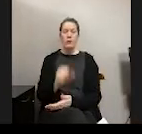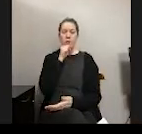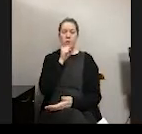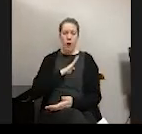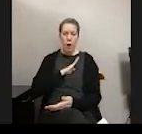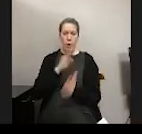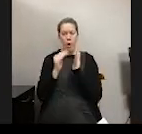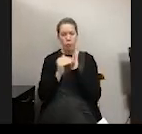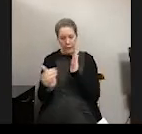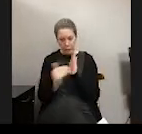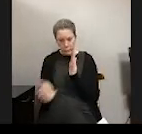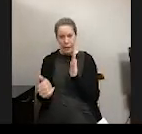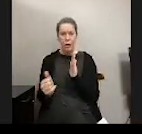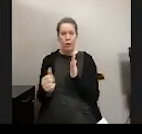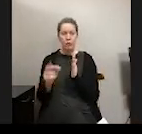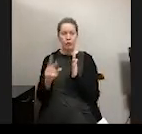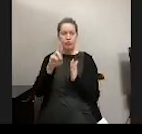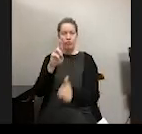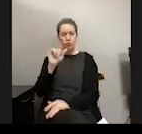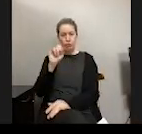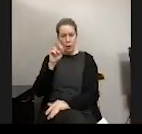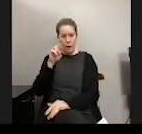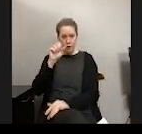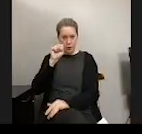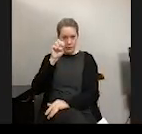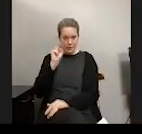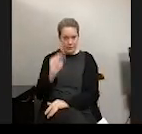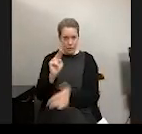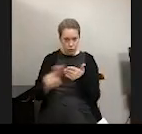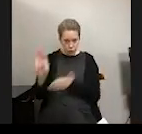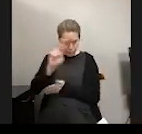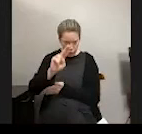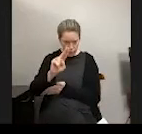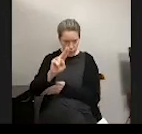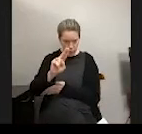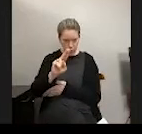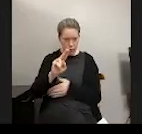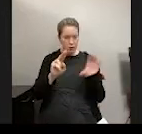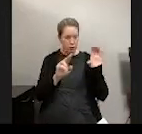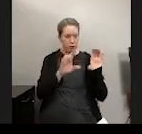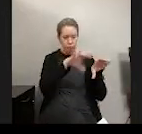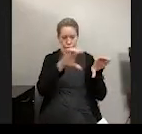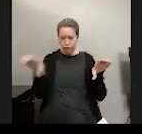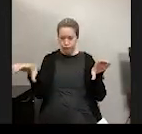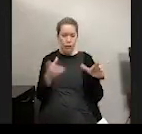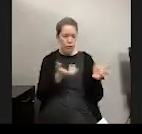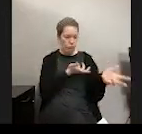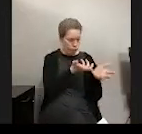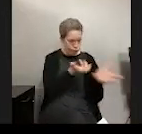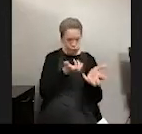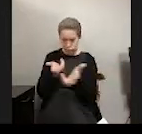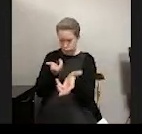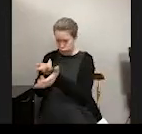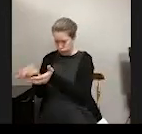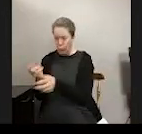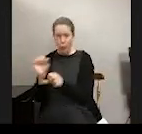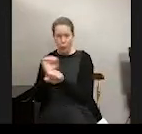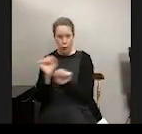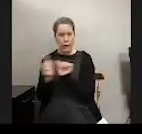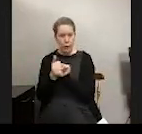Ryerson University. So all of these institutions we're working with individually, but also for a common